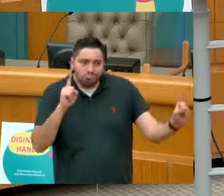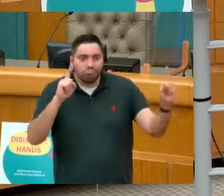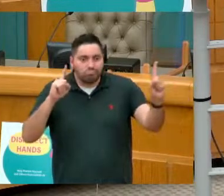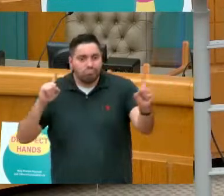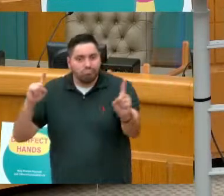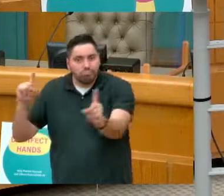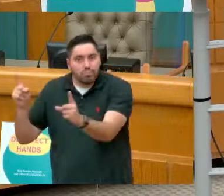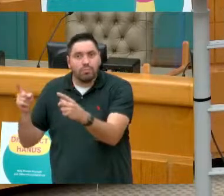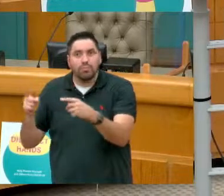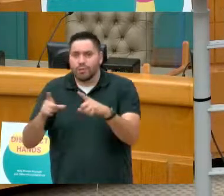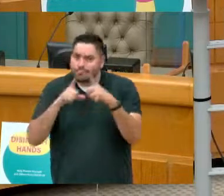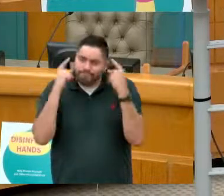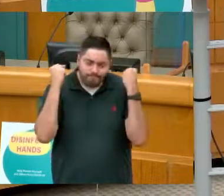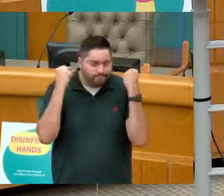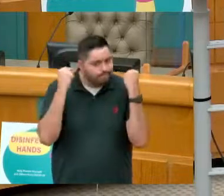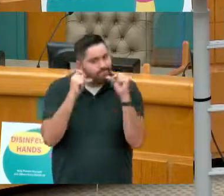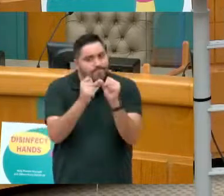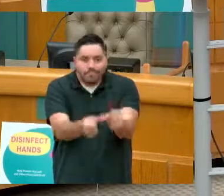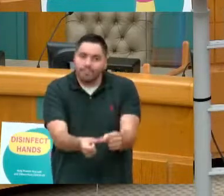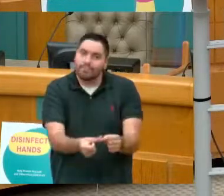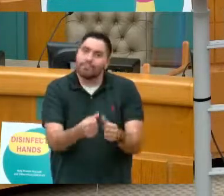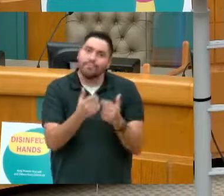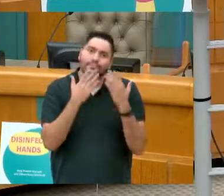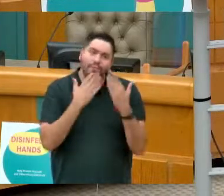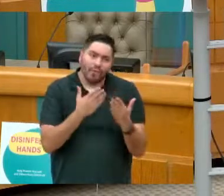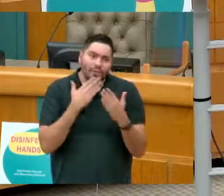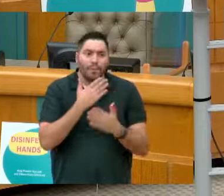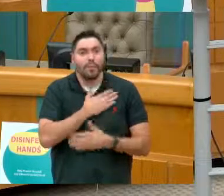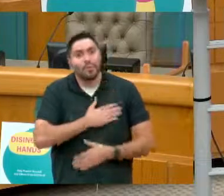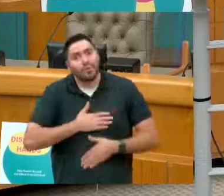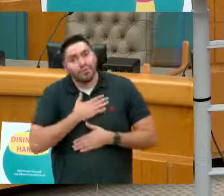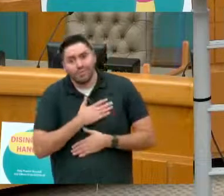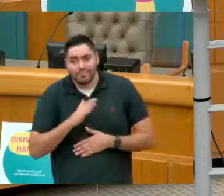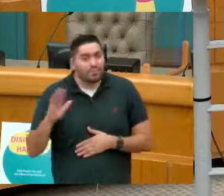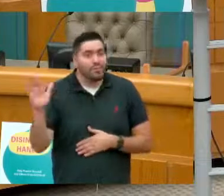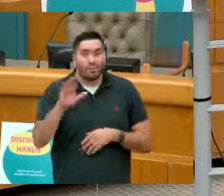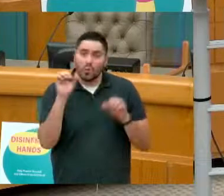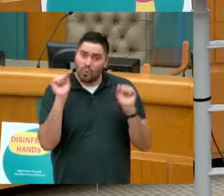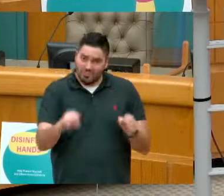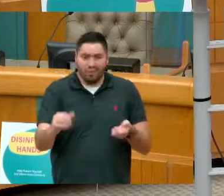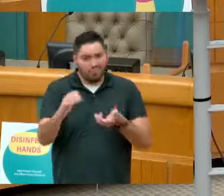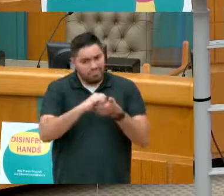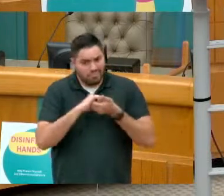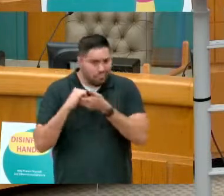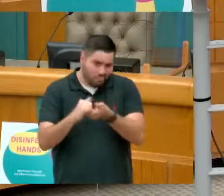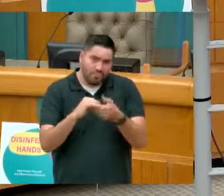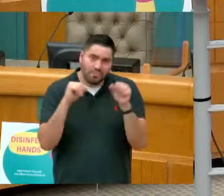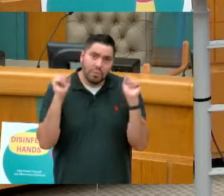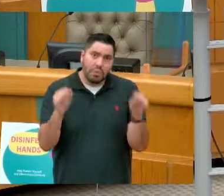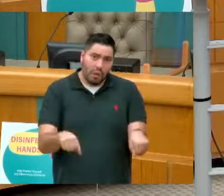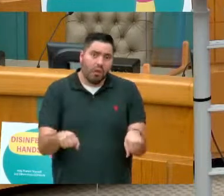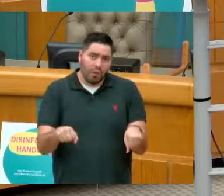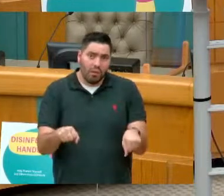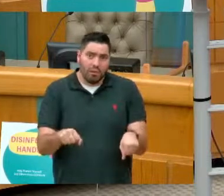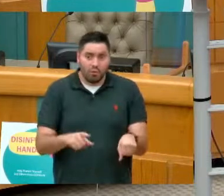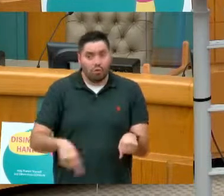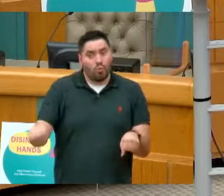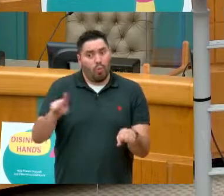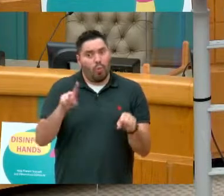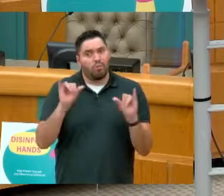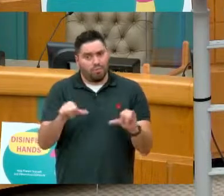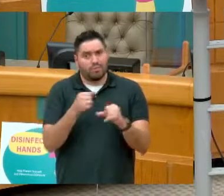started on October 13th, and it runs through October 30th. And it's important to note that we have had record